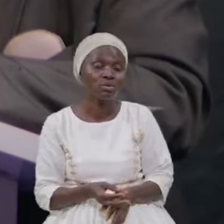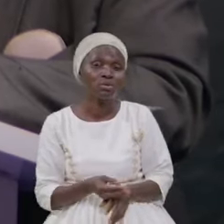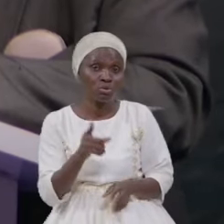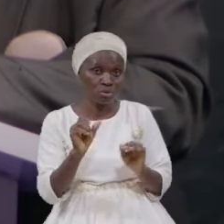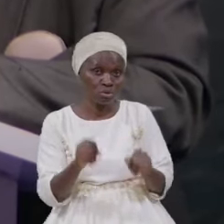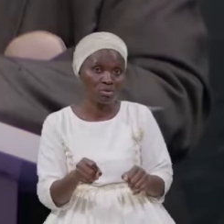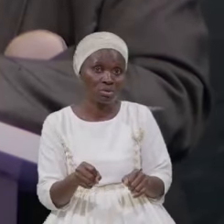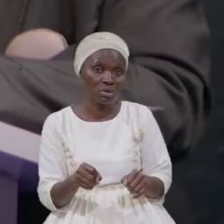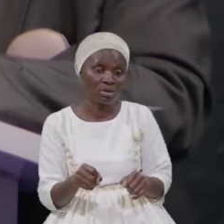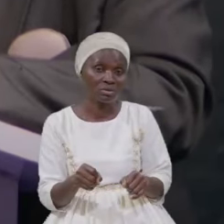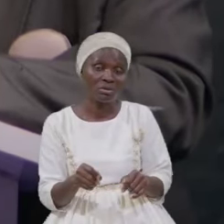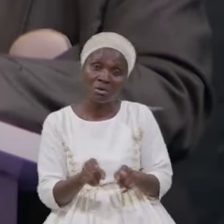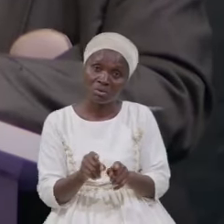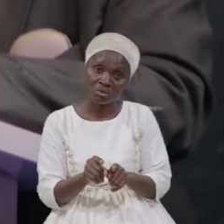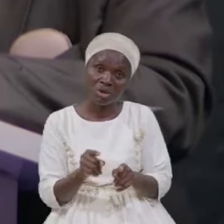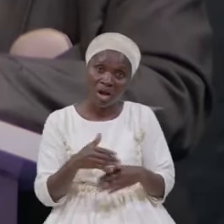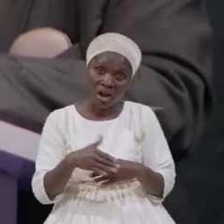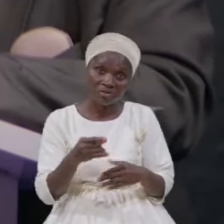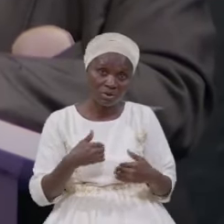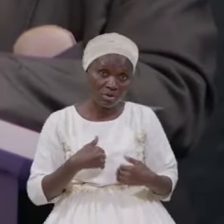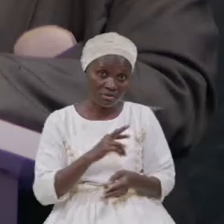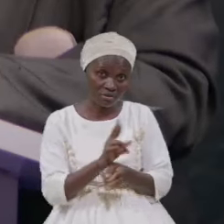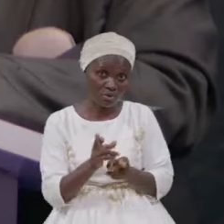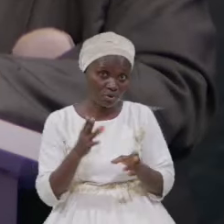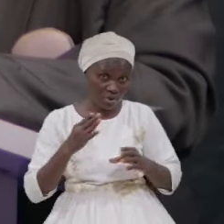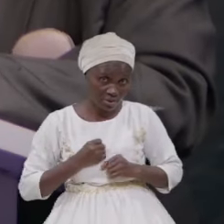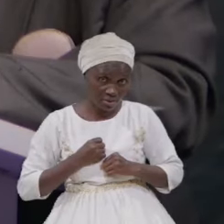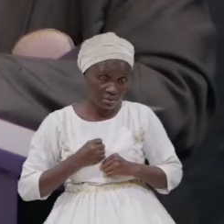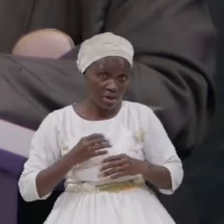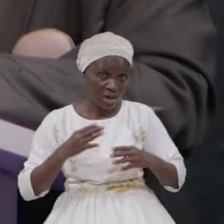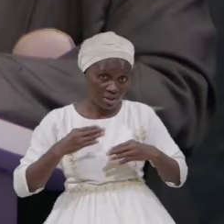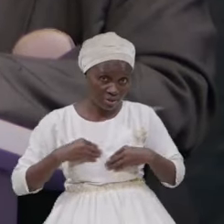this night, after the message we have just listened to